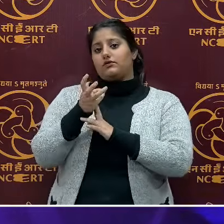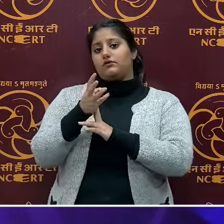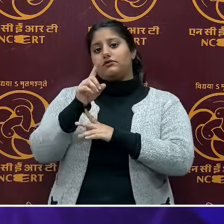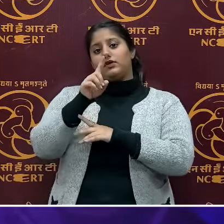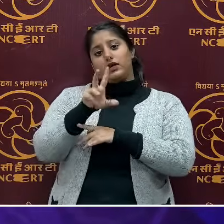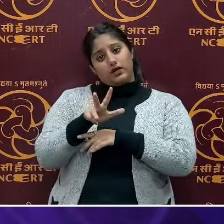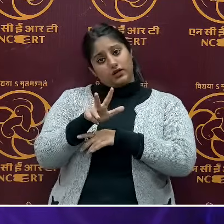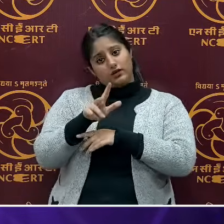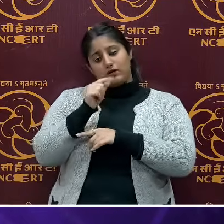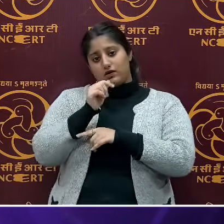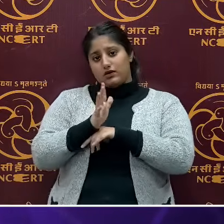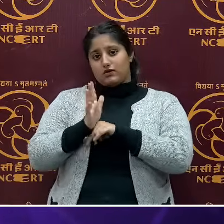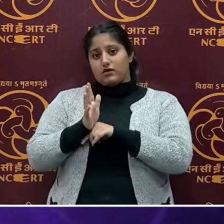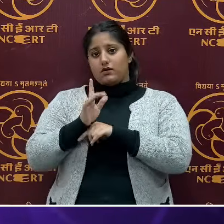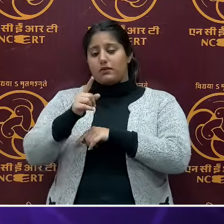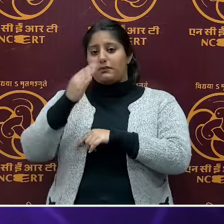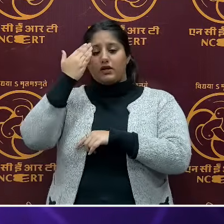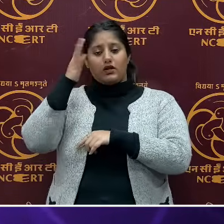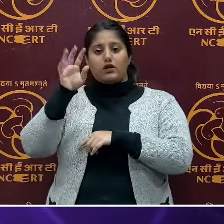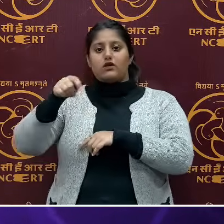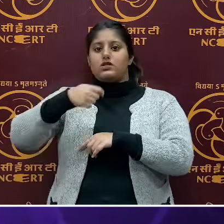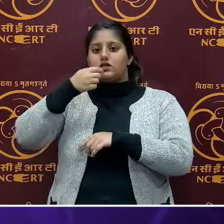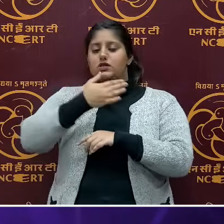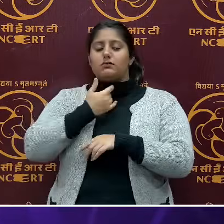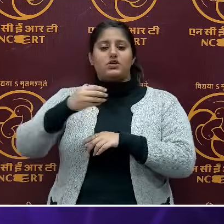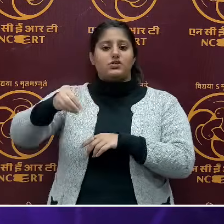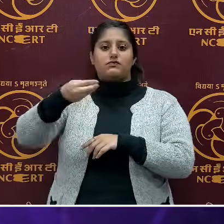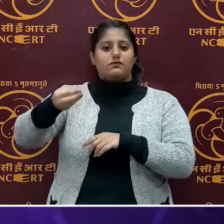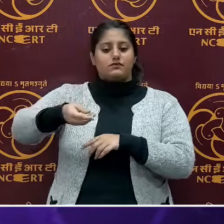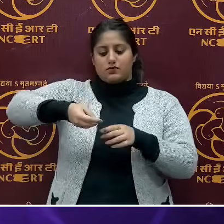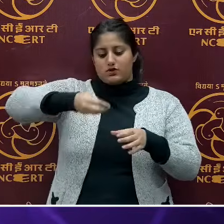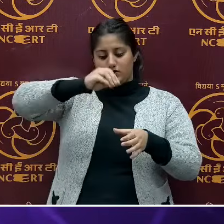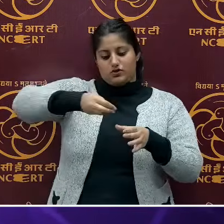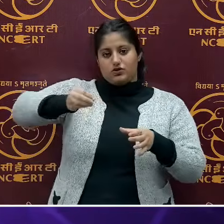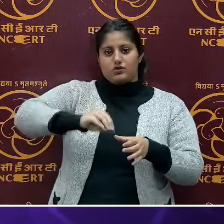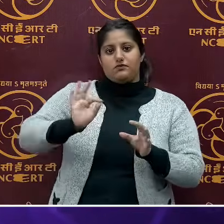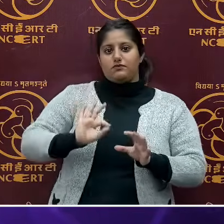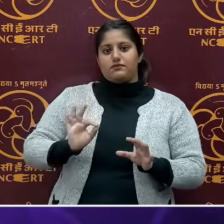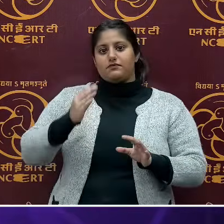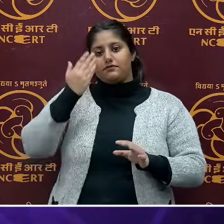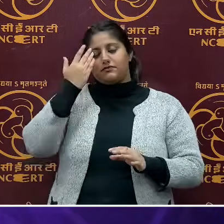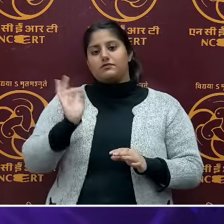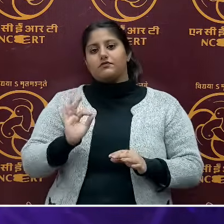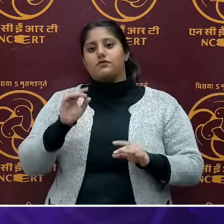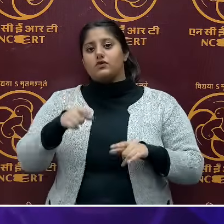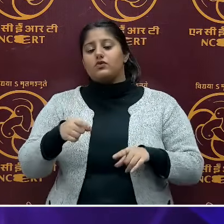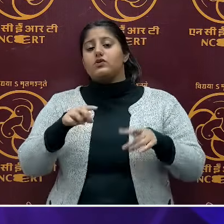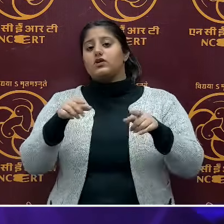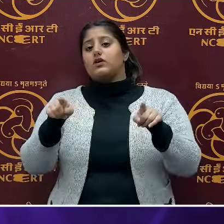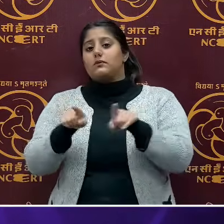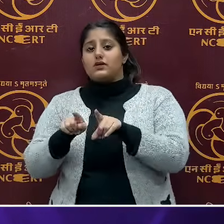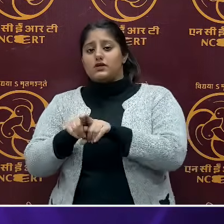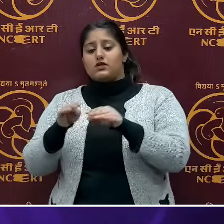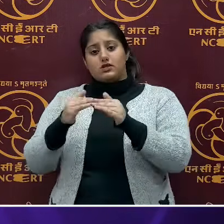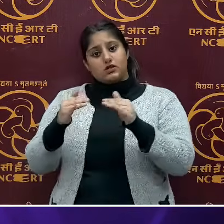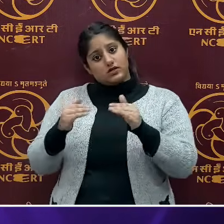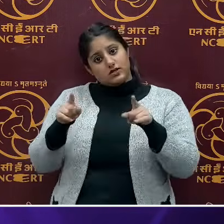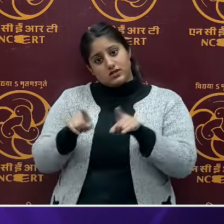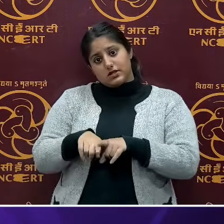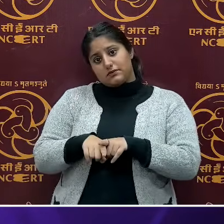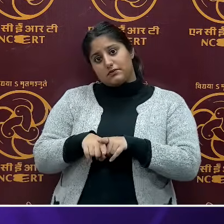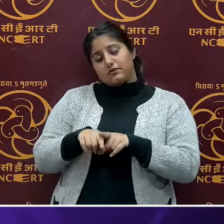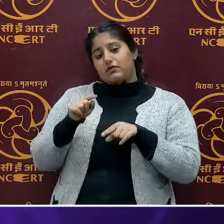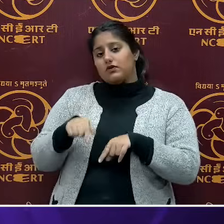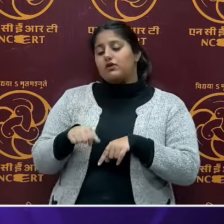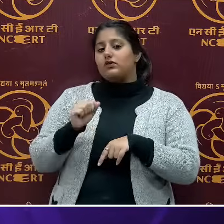we don't know the number of spoons of sugar. Let it be x. So, this must be equal to the ratio of this one. Yes.